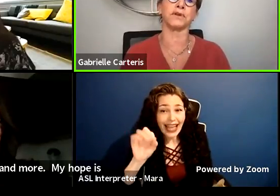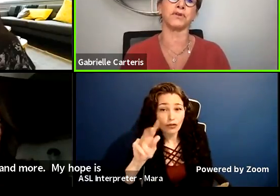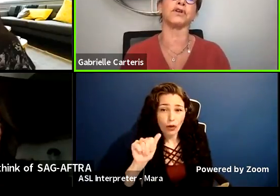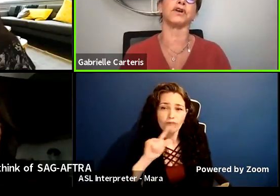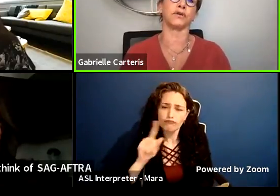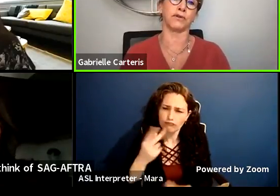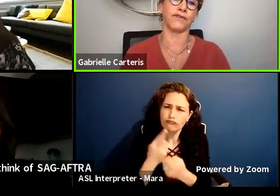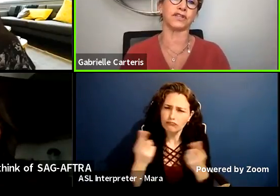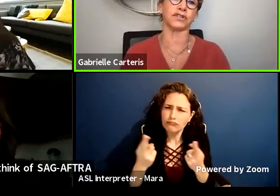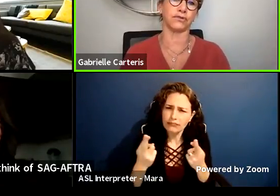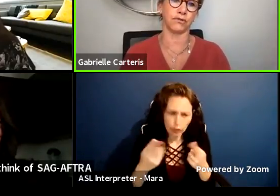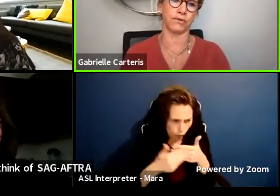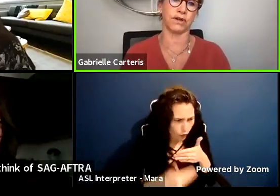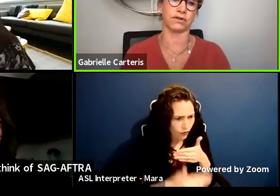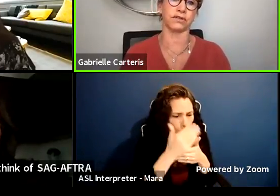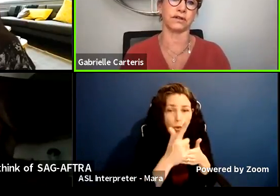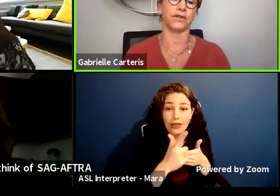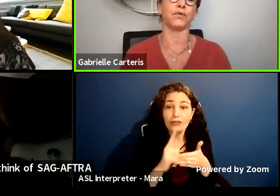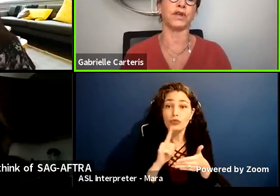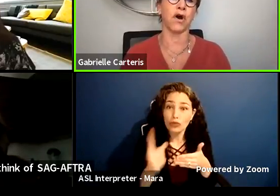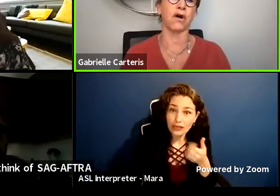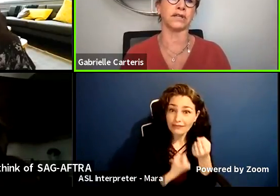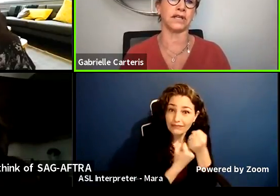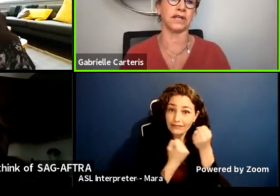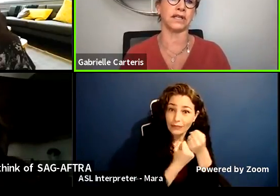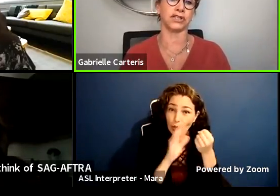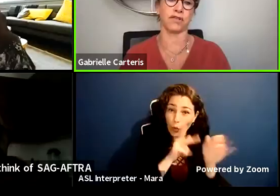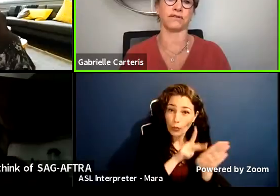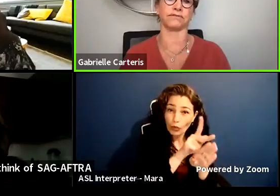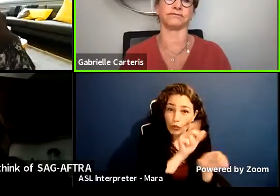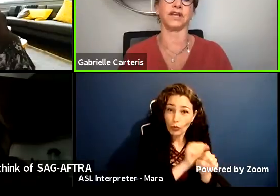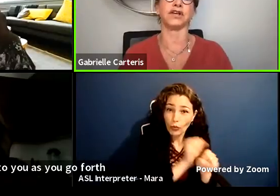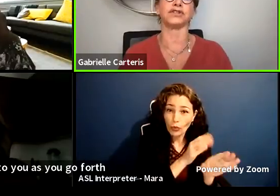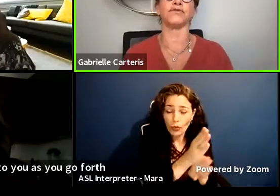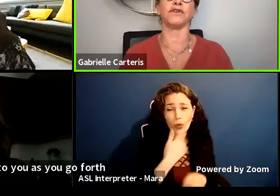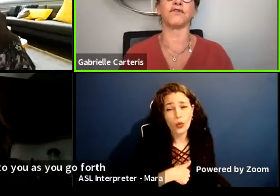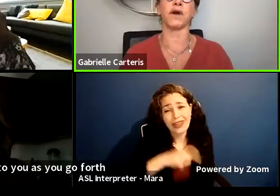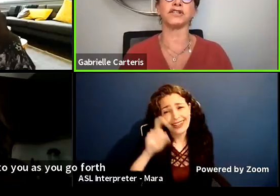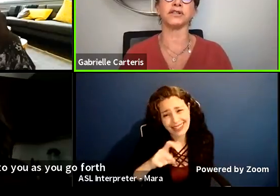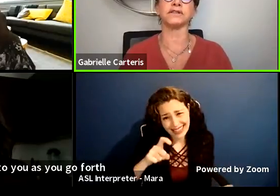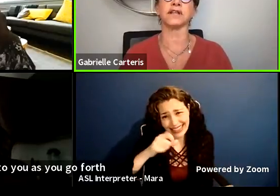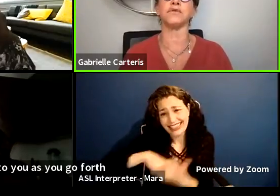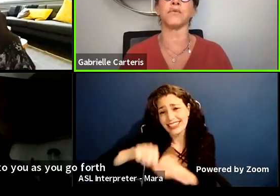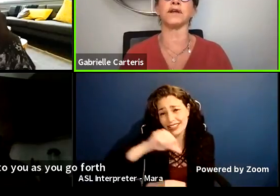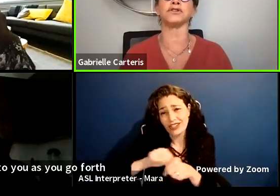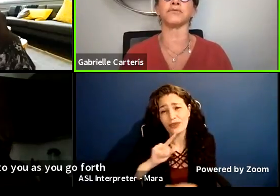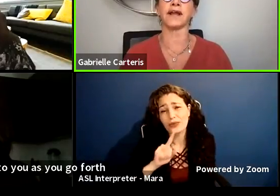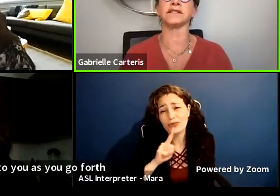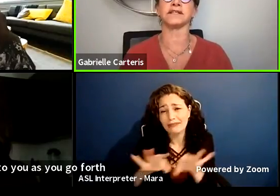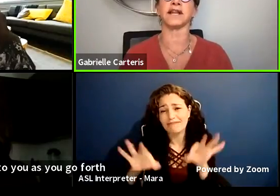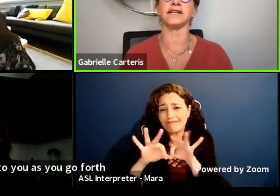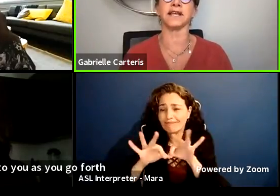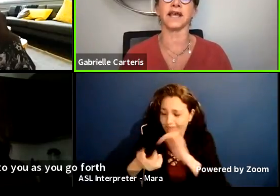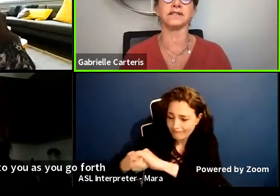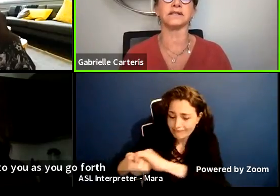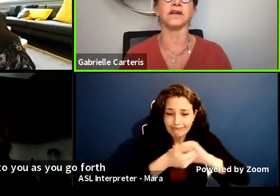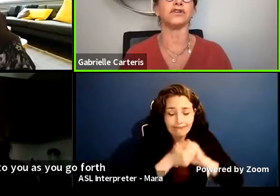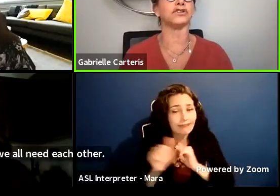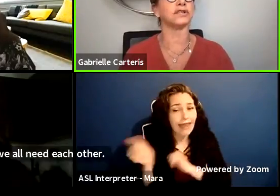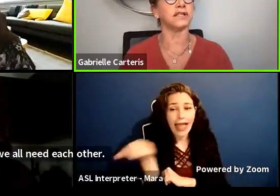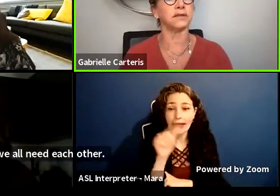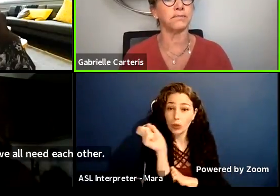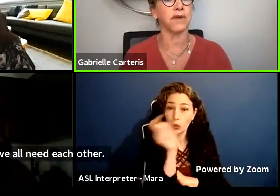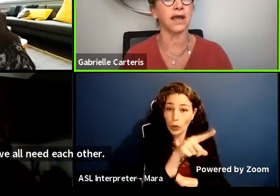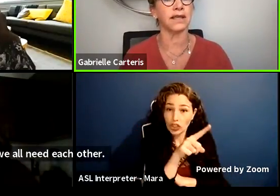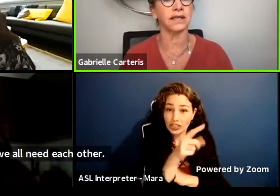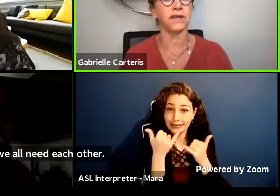forth to build your professional careers. We all need each other. So if you have questions that you want to direct to today's guests, you